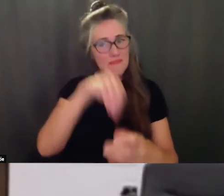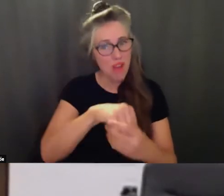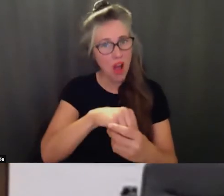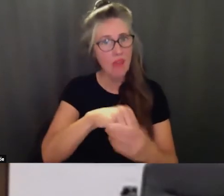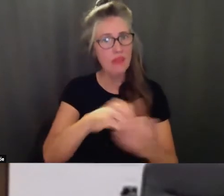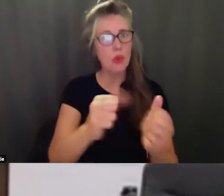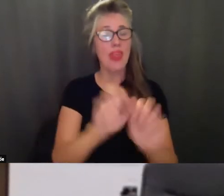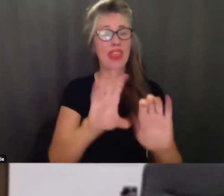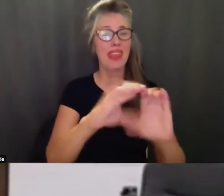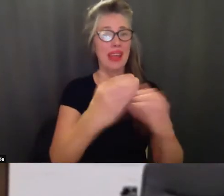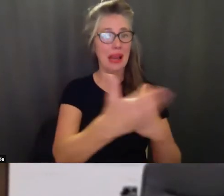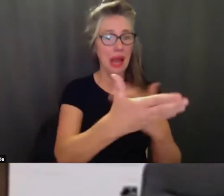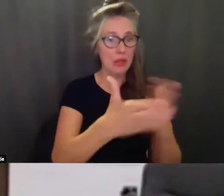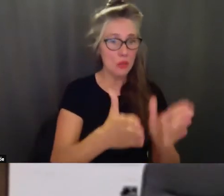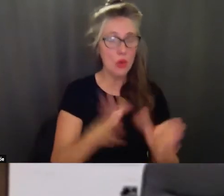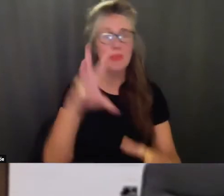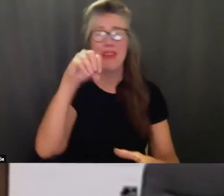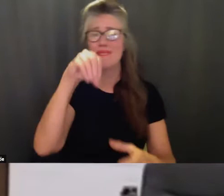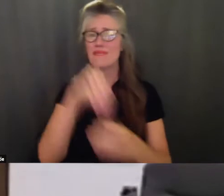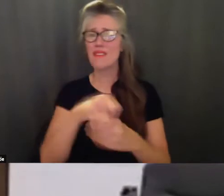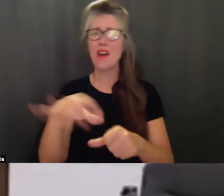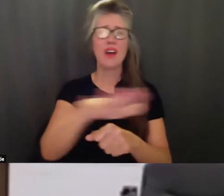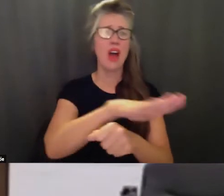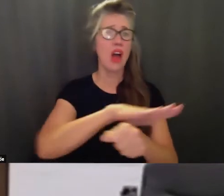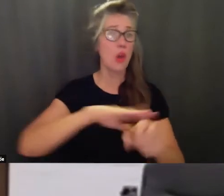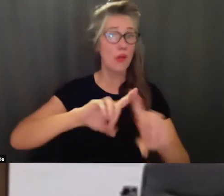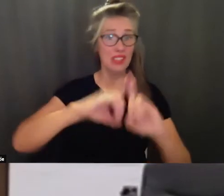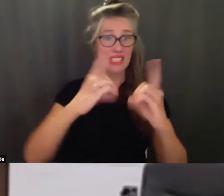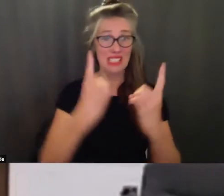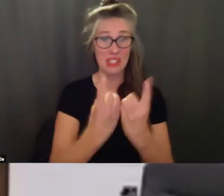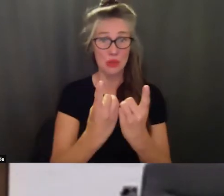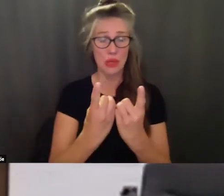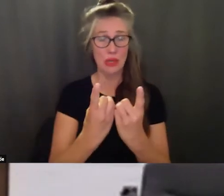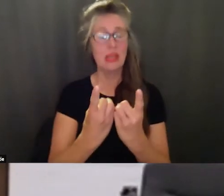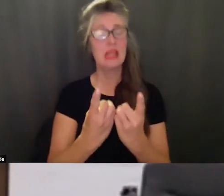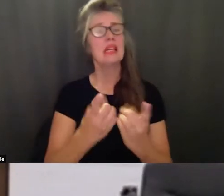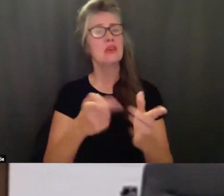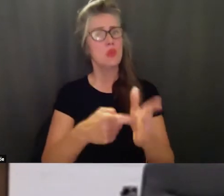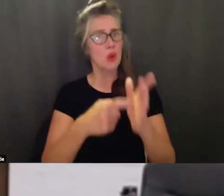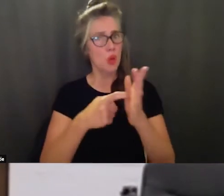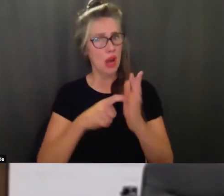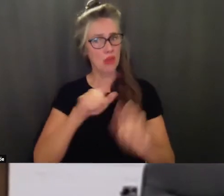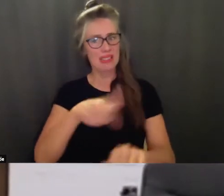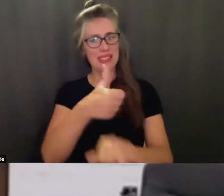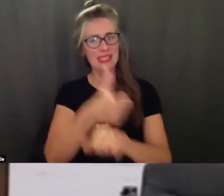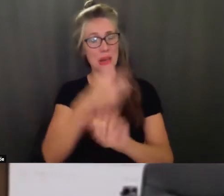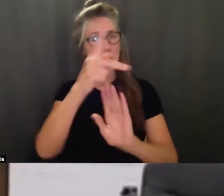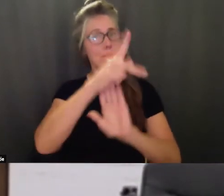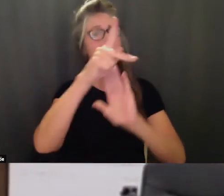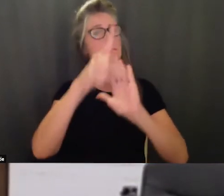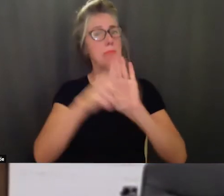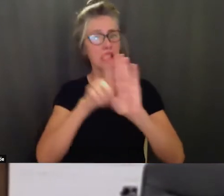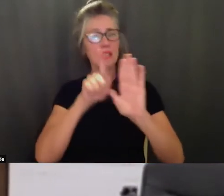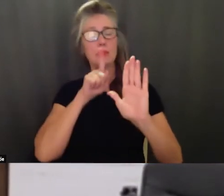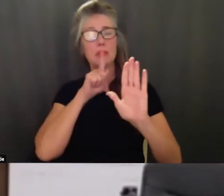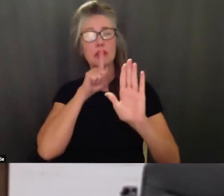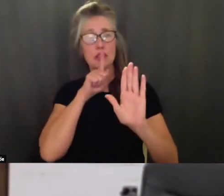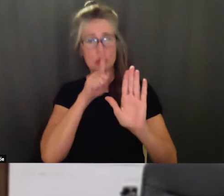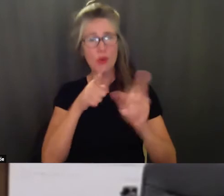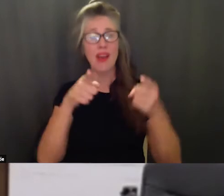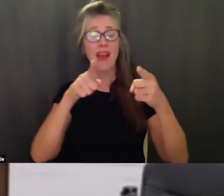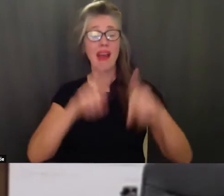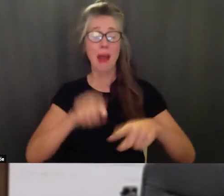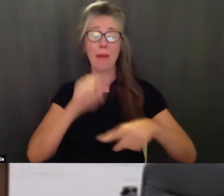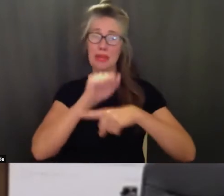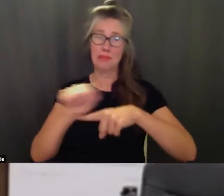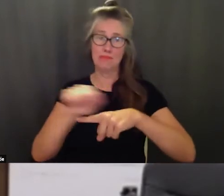that we have policies and everything we need in order to make this actually happen. The third thing I wanted to bring